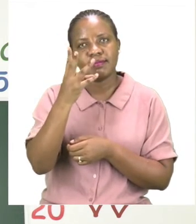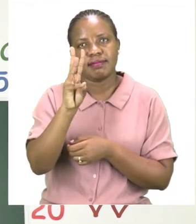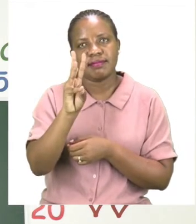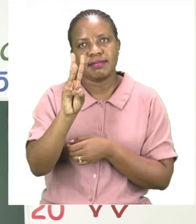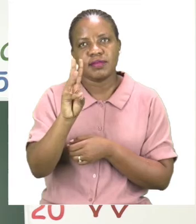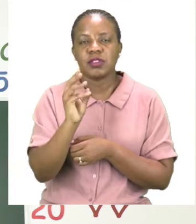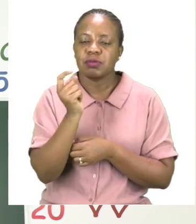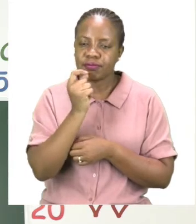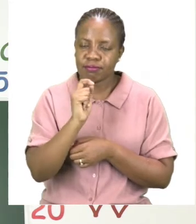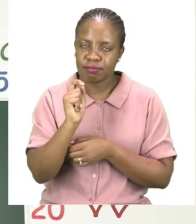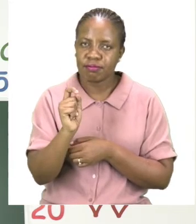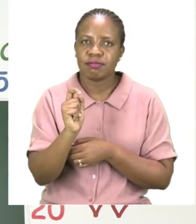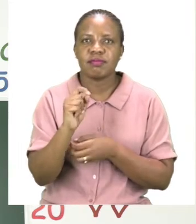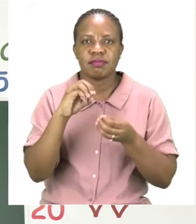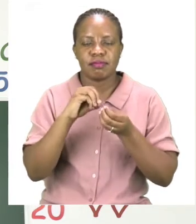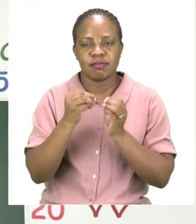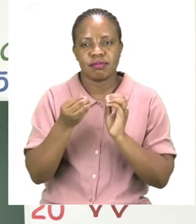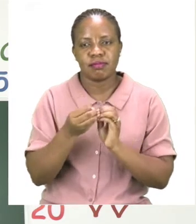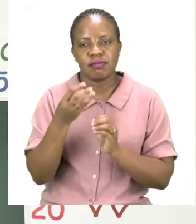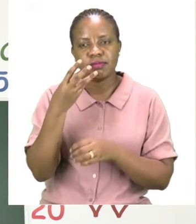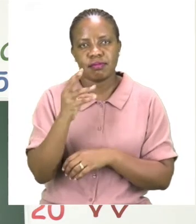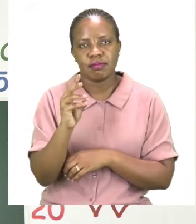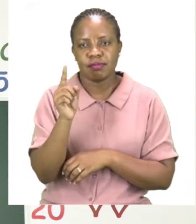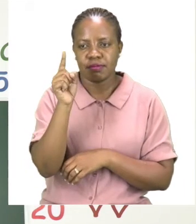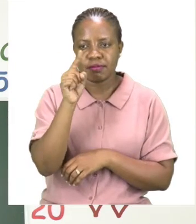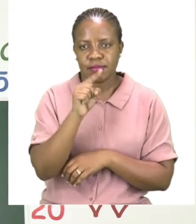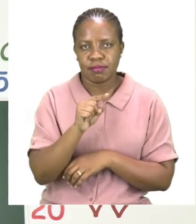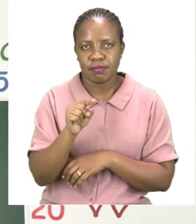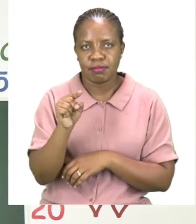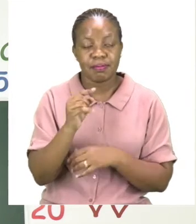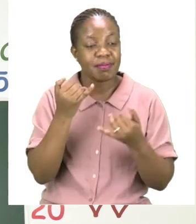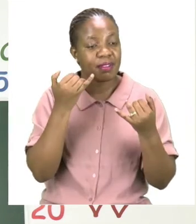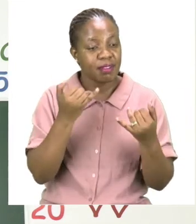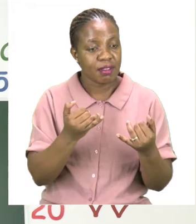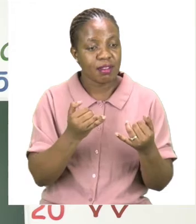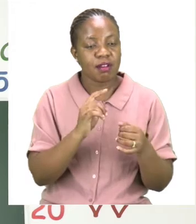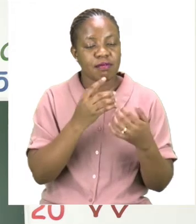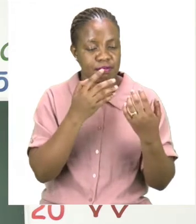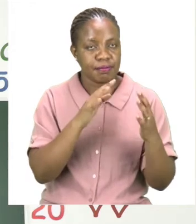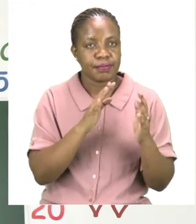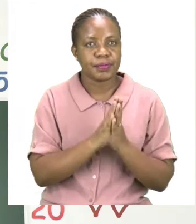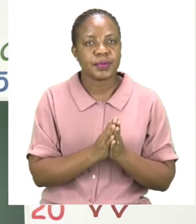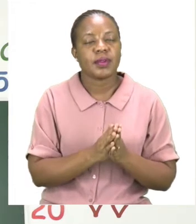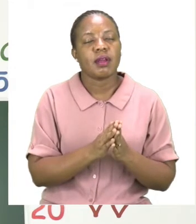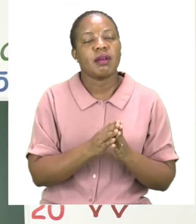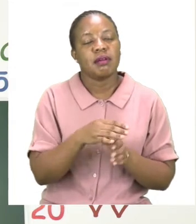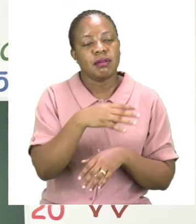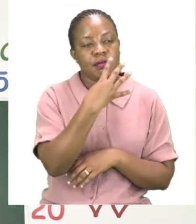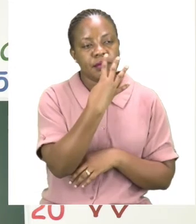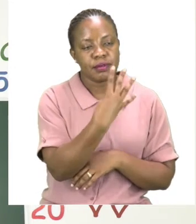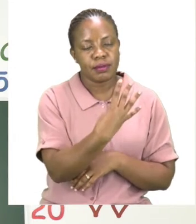write our 6 there. Now the sum is complete. It says 4